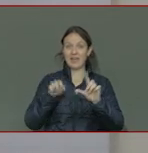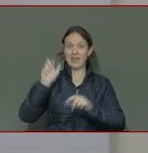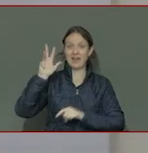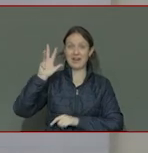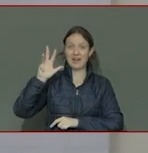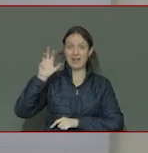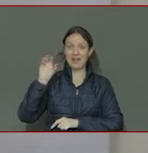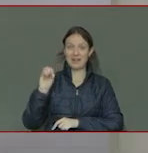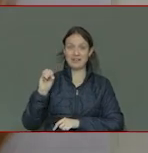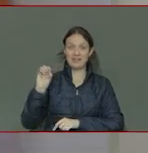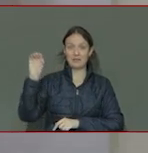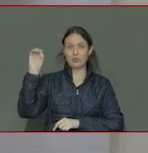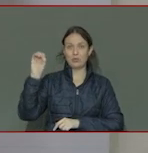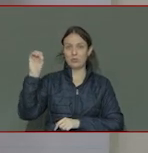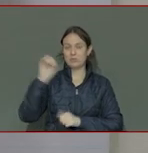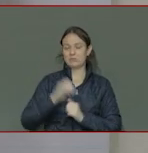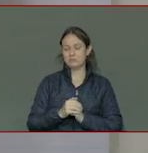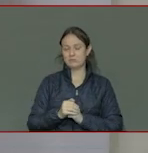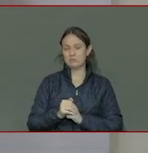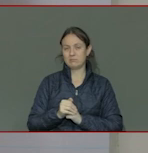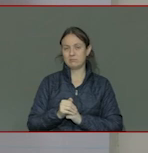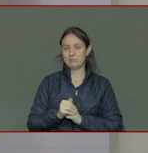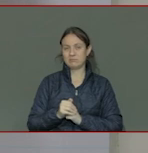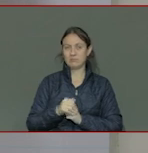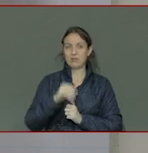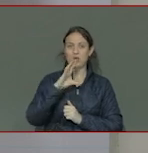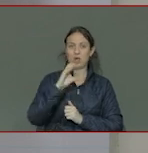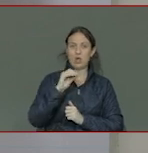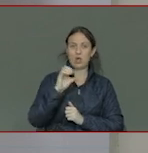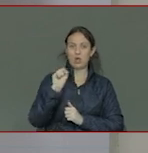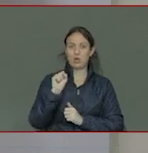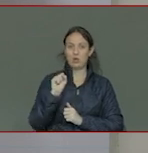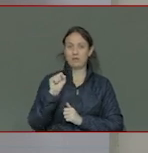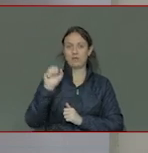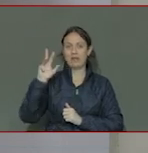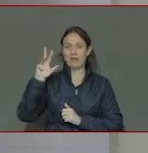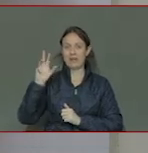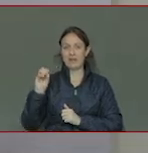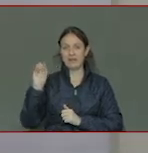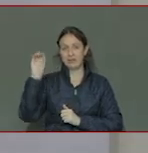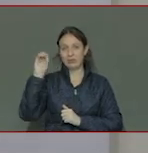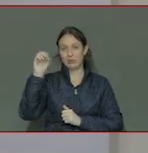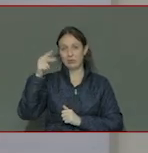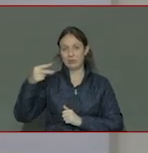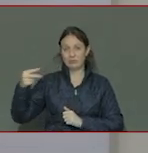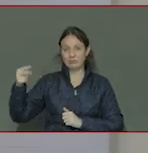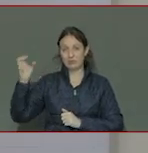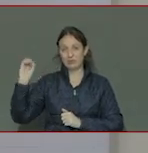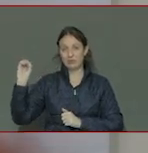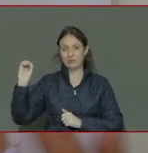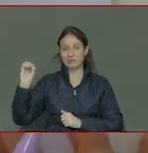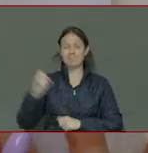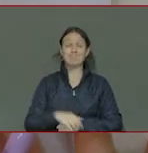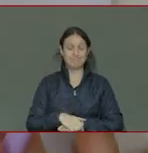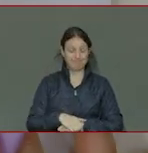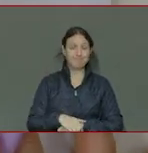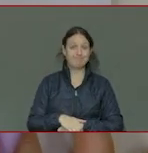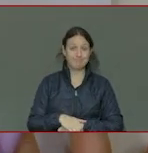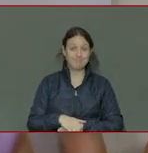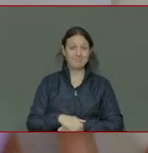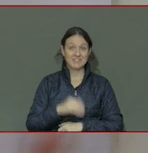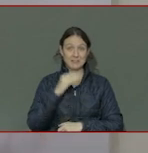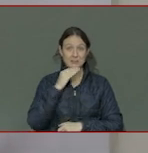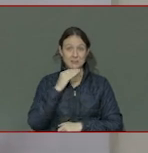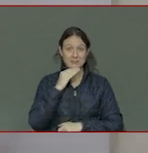degrees. And cos 90 degrees equals 0. So that means if you take